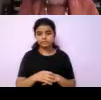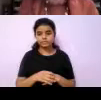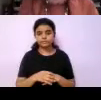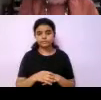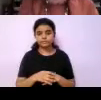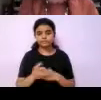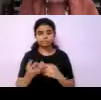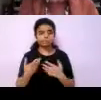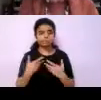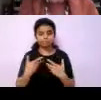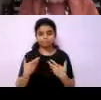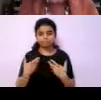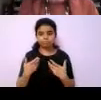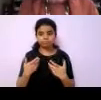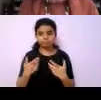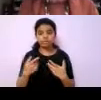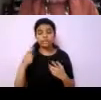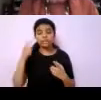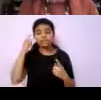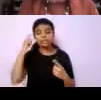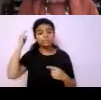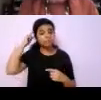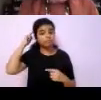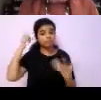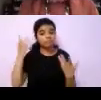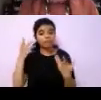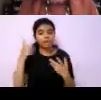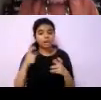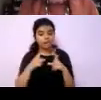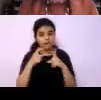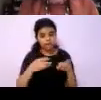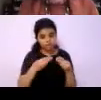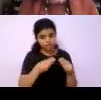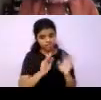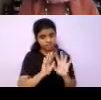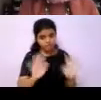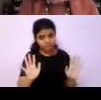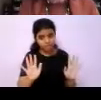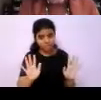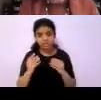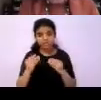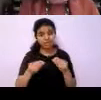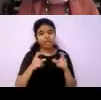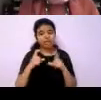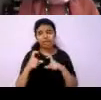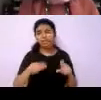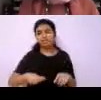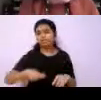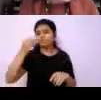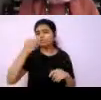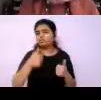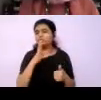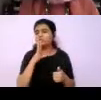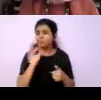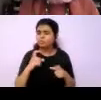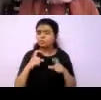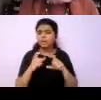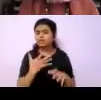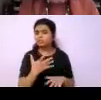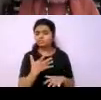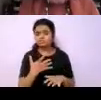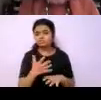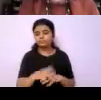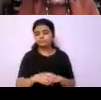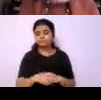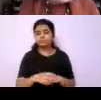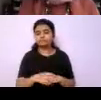be motivating the carer, caring too much is not care at all.